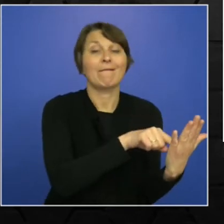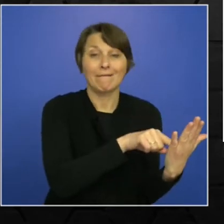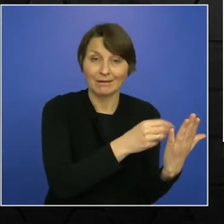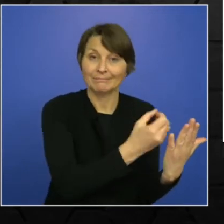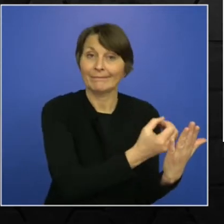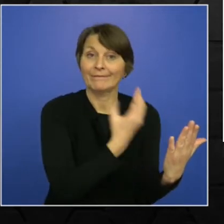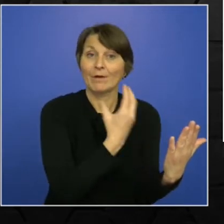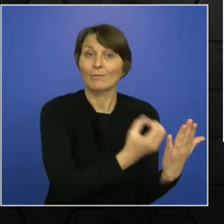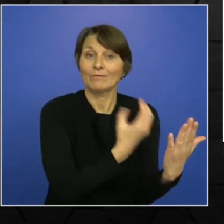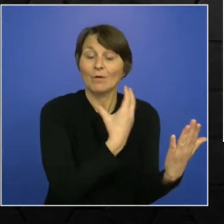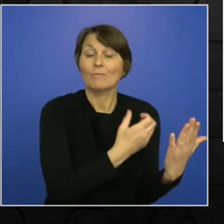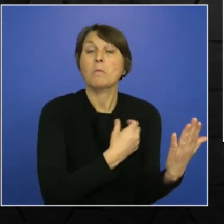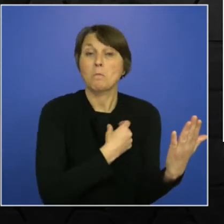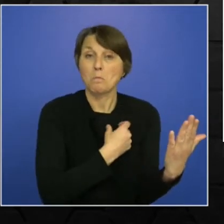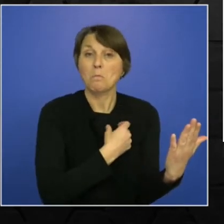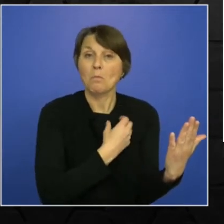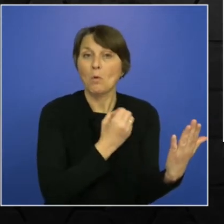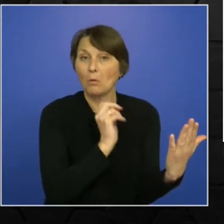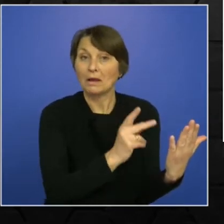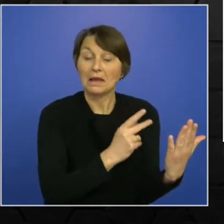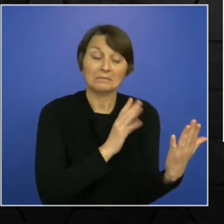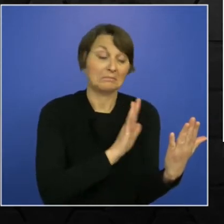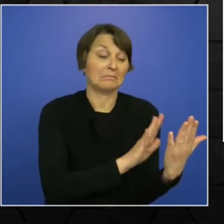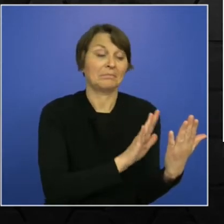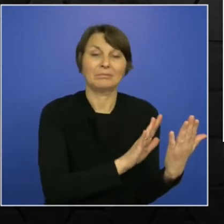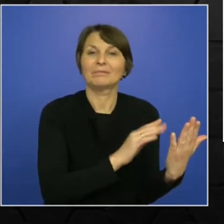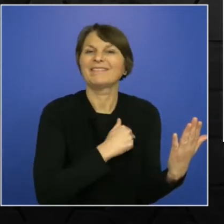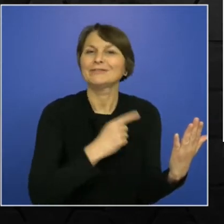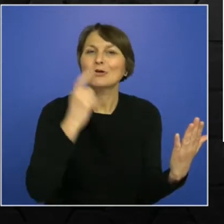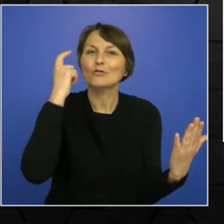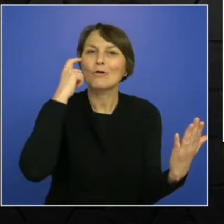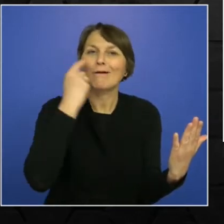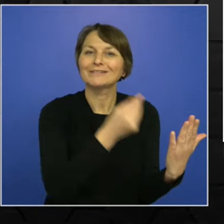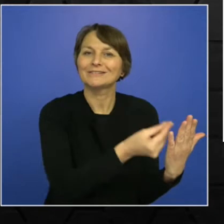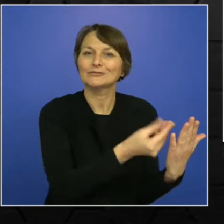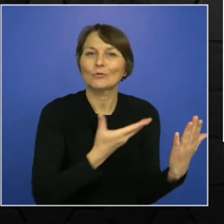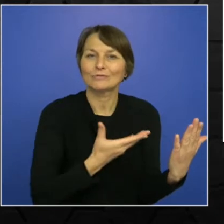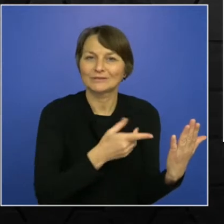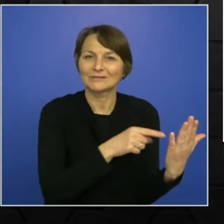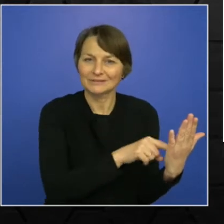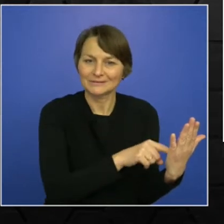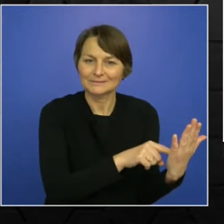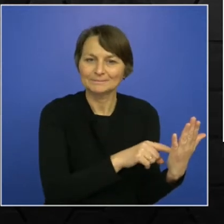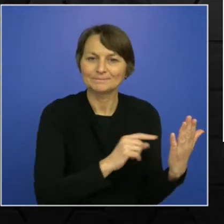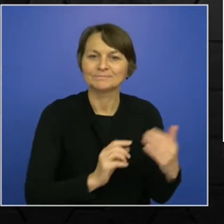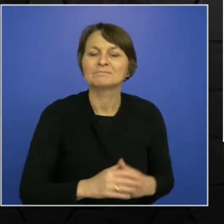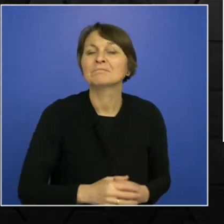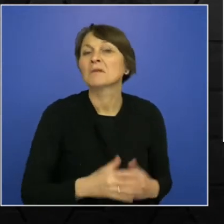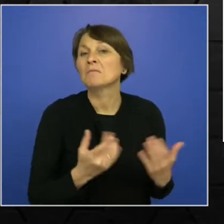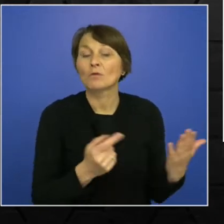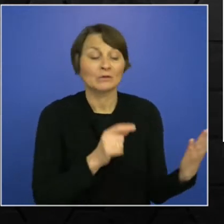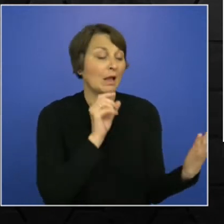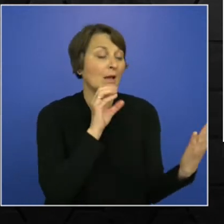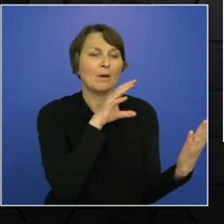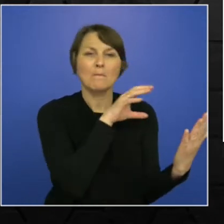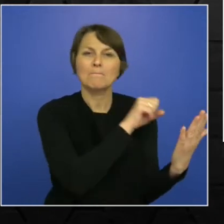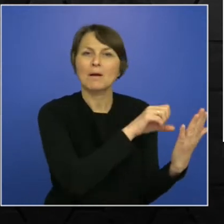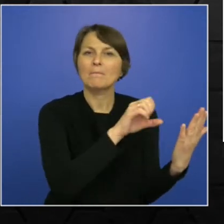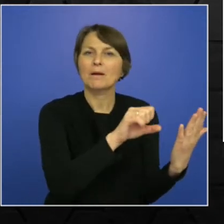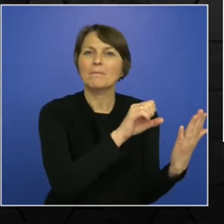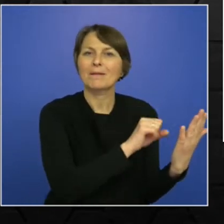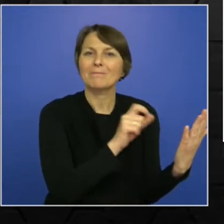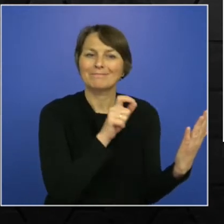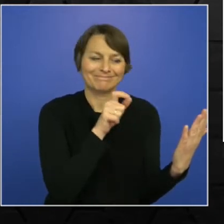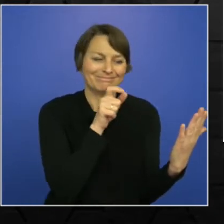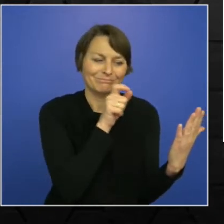just feed an input paragraph to that cognitive service, and in return it gives me keywords, key phrases from my paragraph. Then it